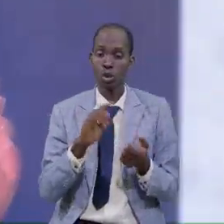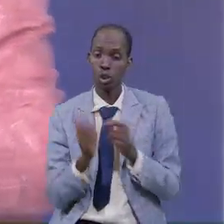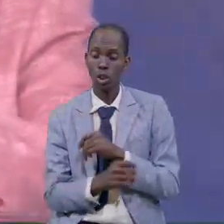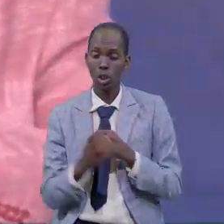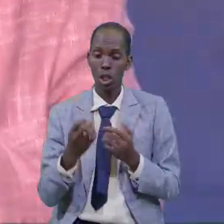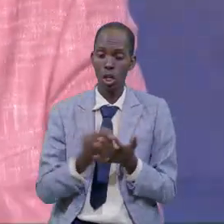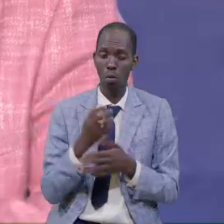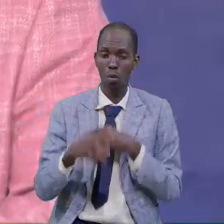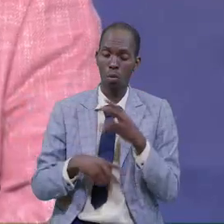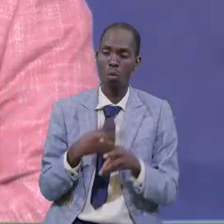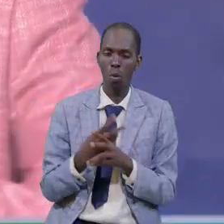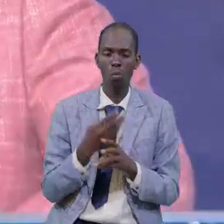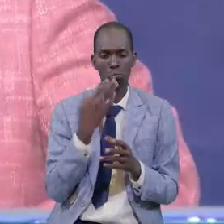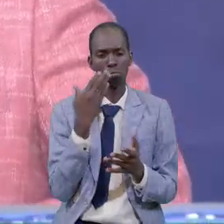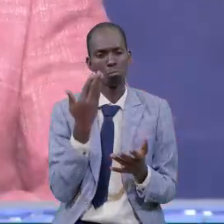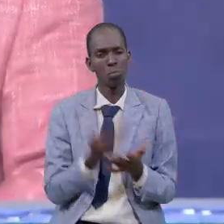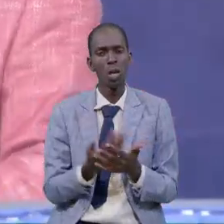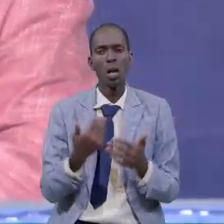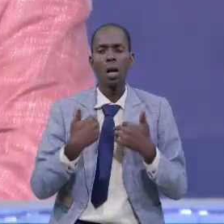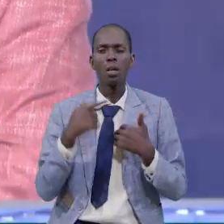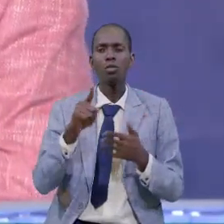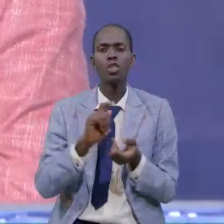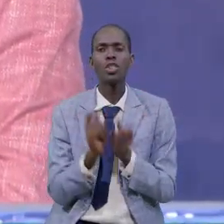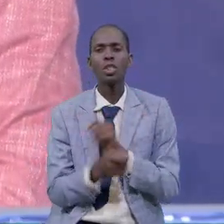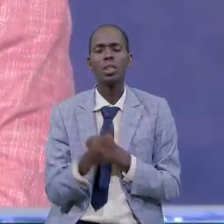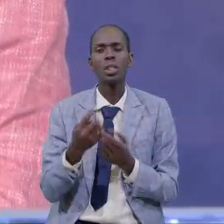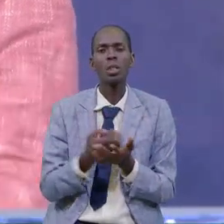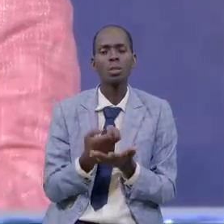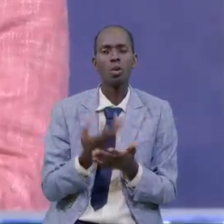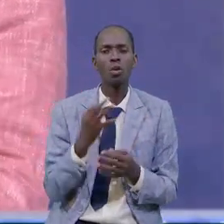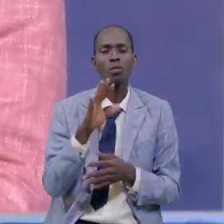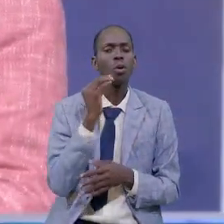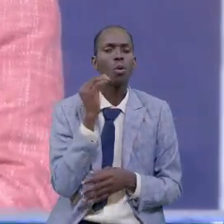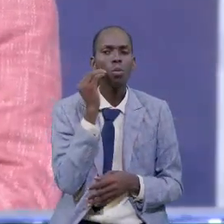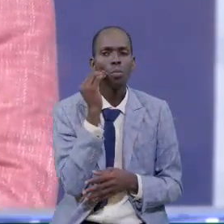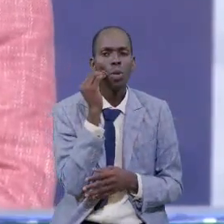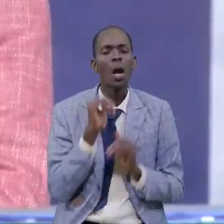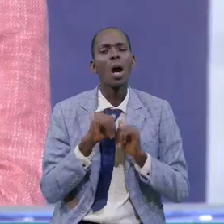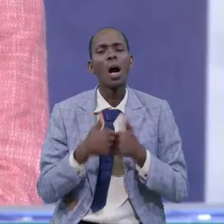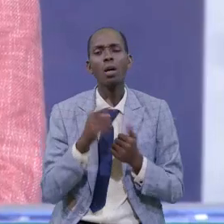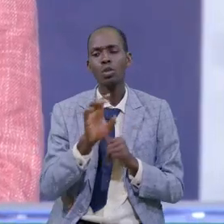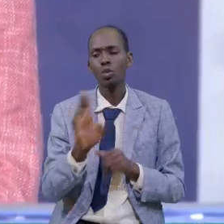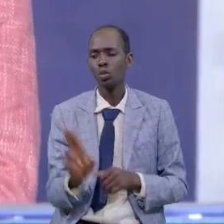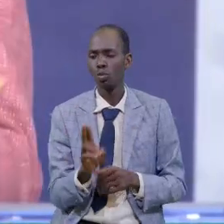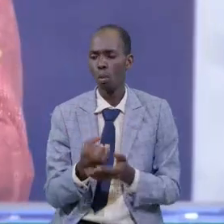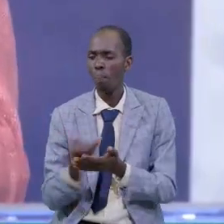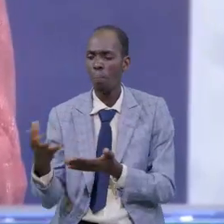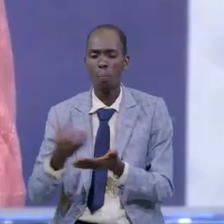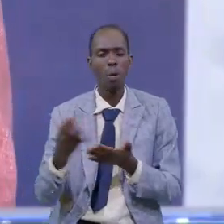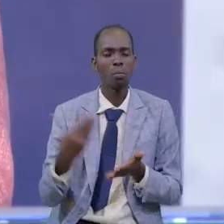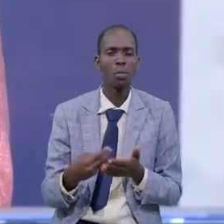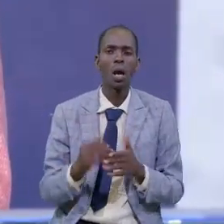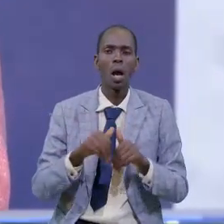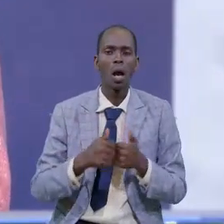the economy of your home? How do you spend money? How do you distribute the money? What do you